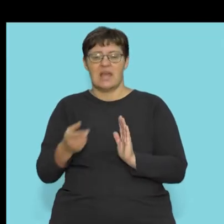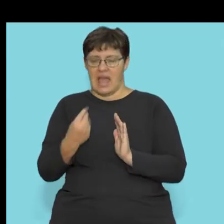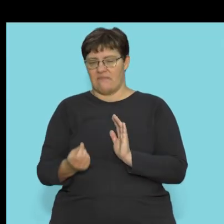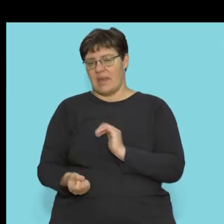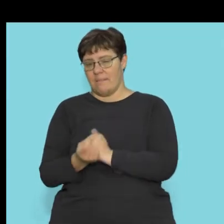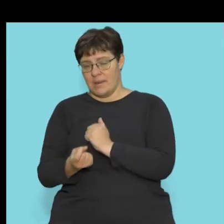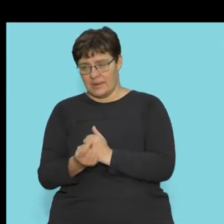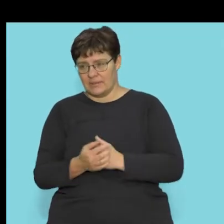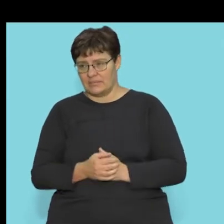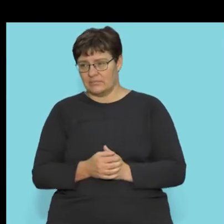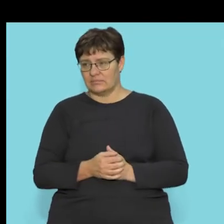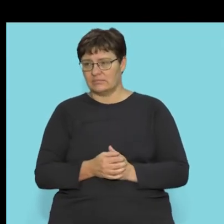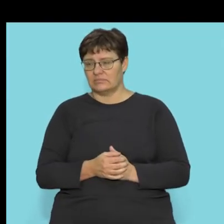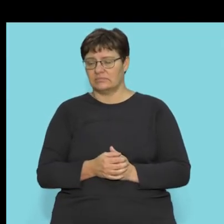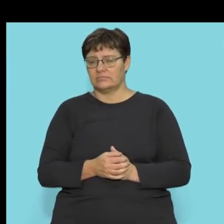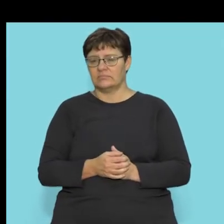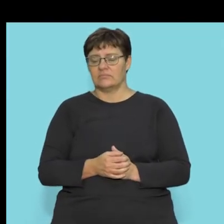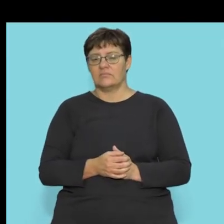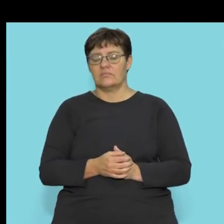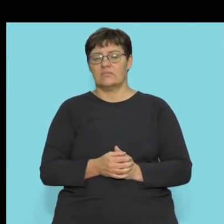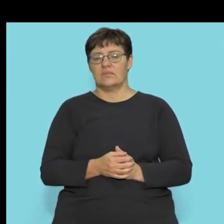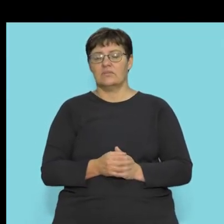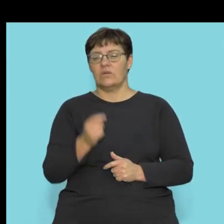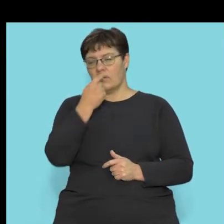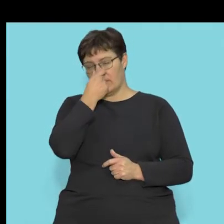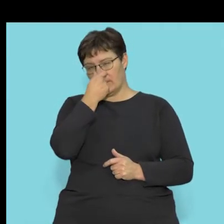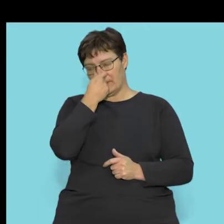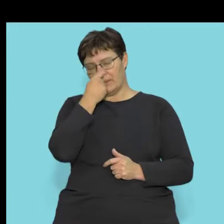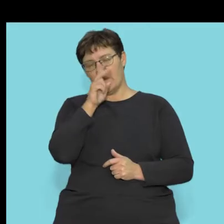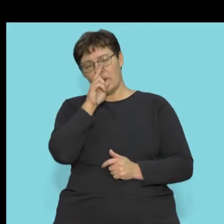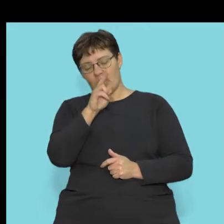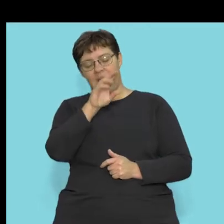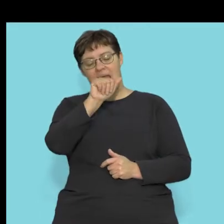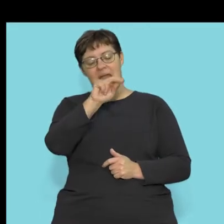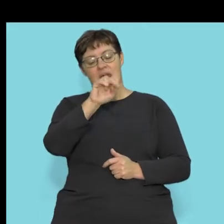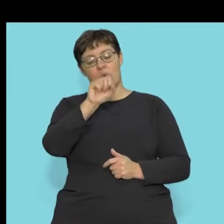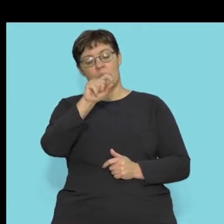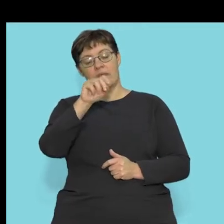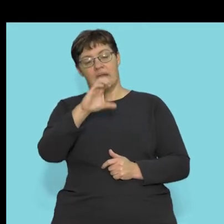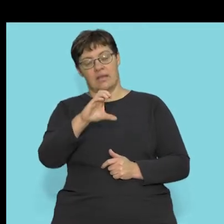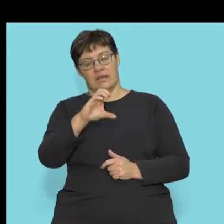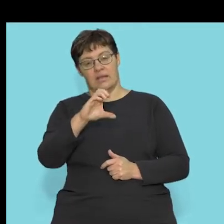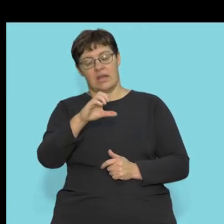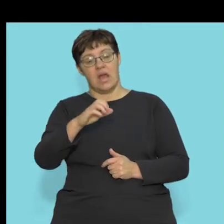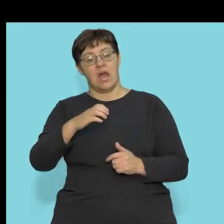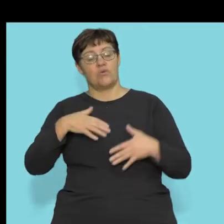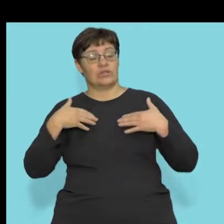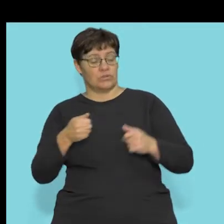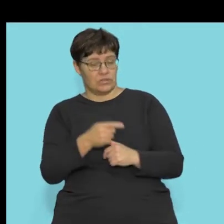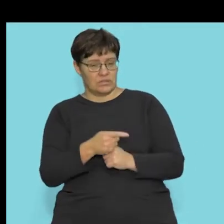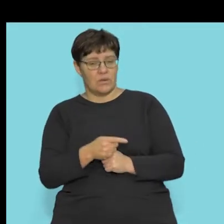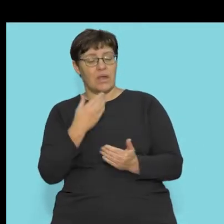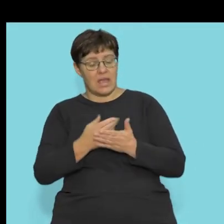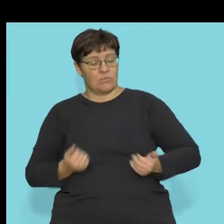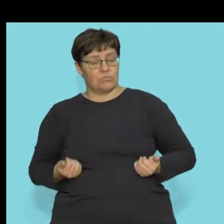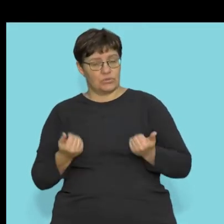of fermentation. So as we wrap this section up, guys, we're looking at the use of anaerobic respiration, which can be